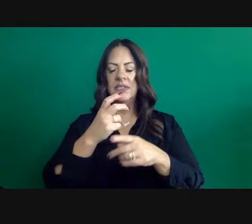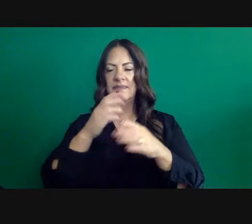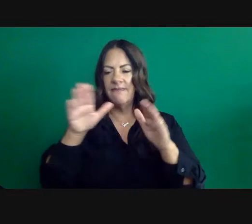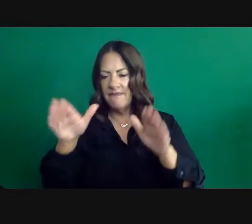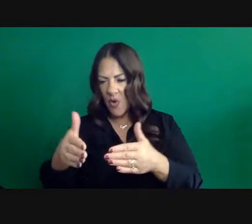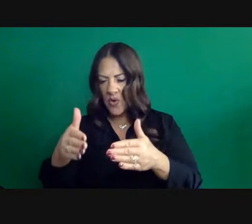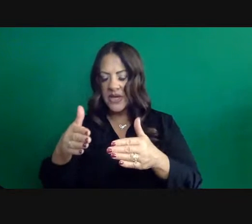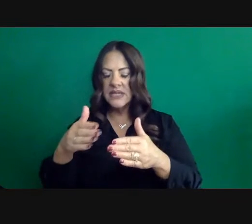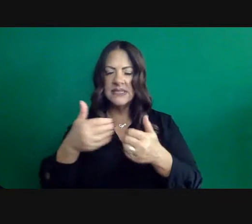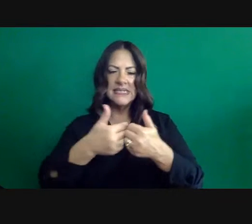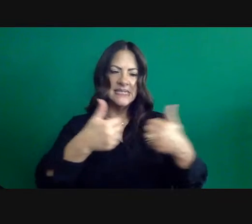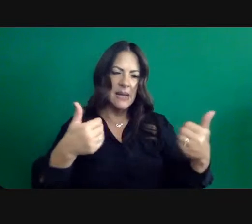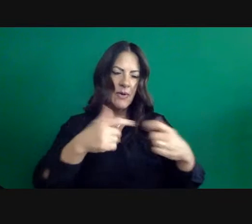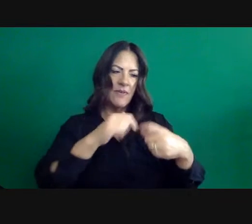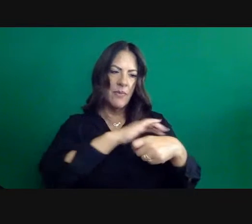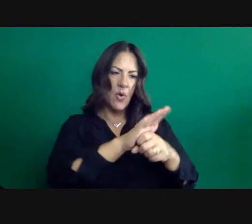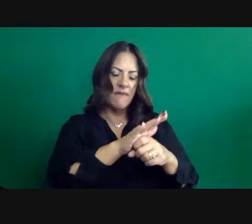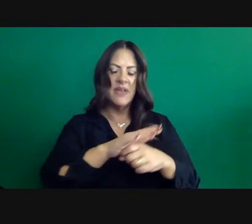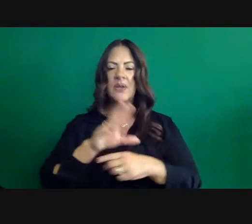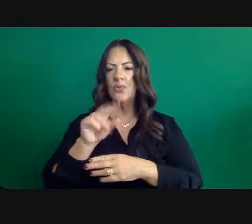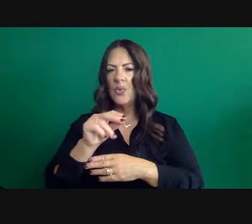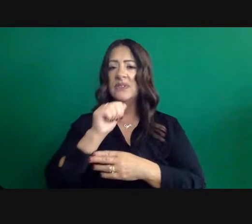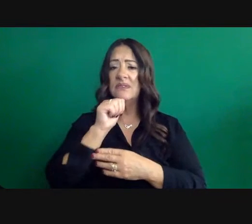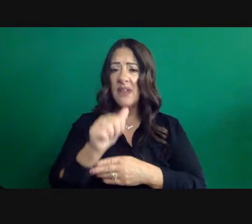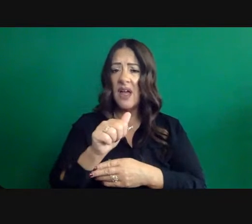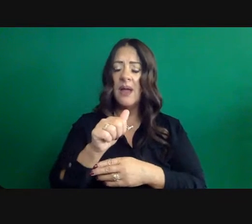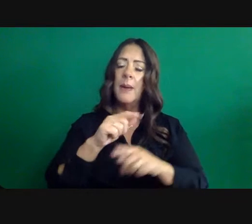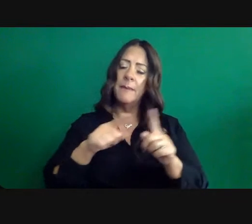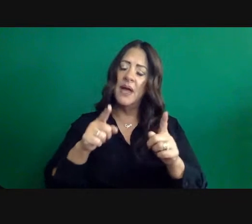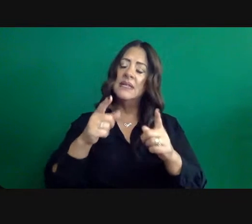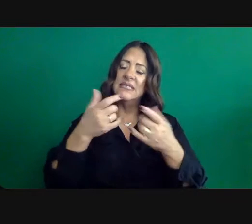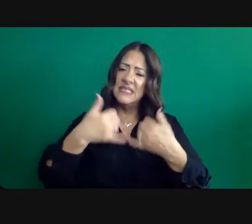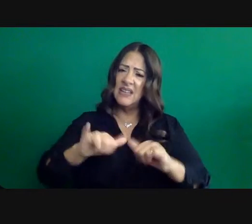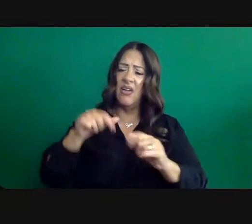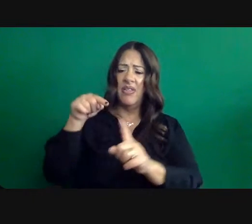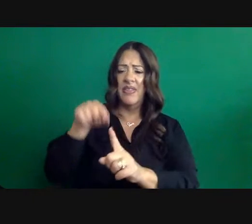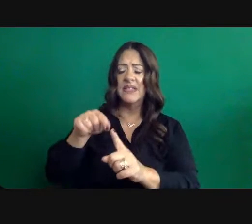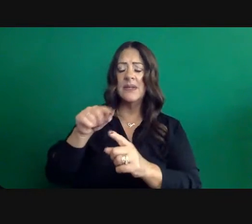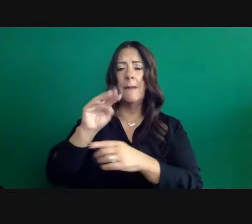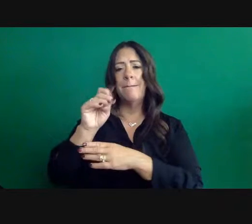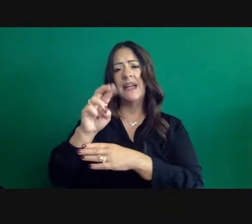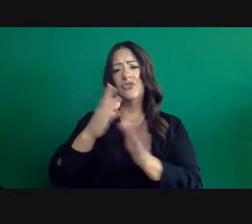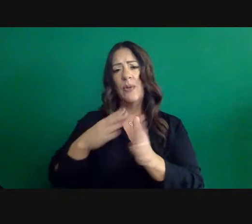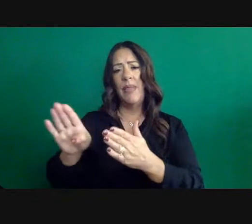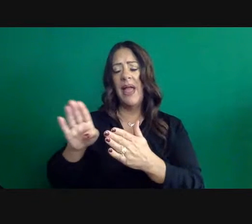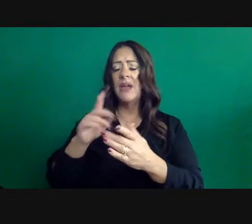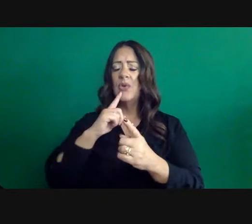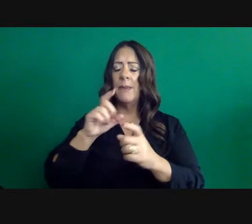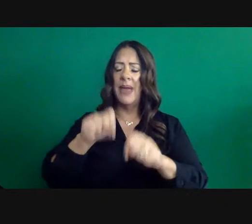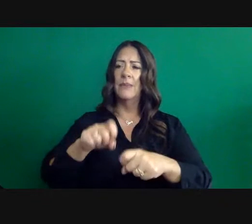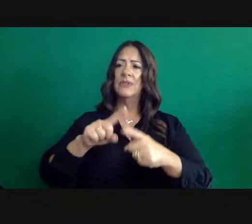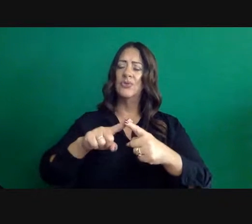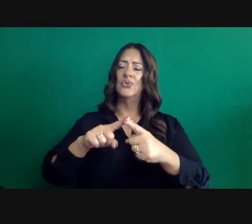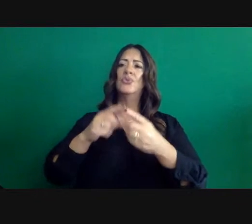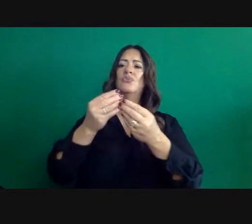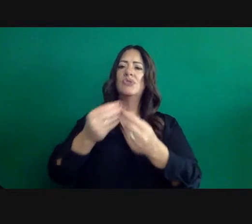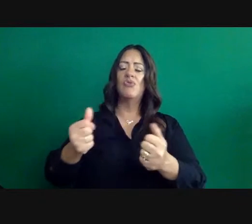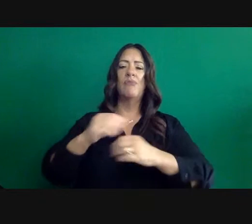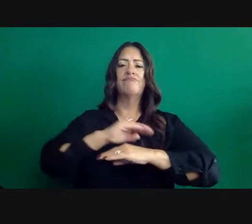And the master plan intends to not just address some of the acute needs of older